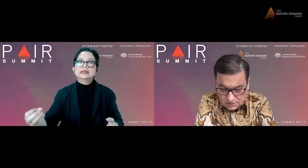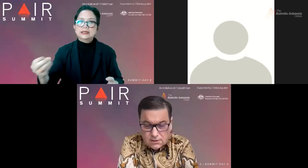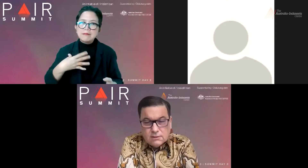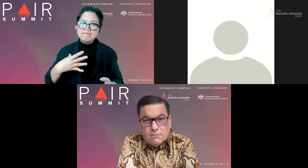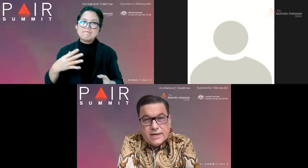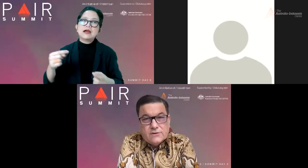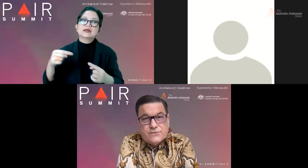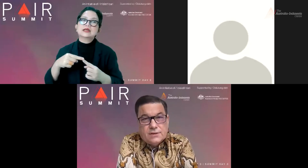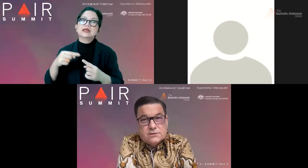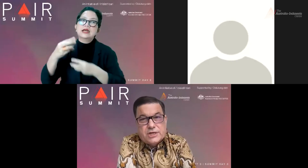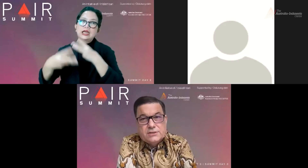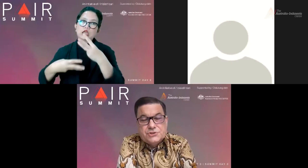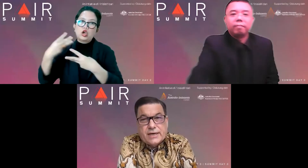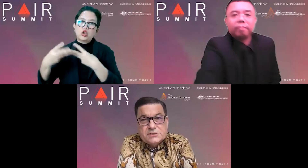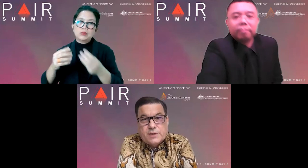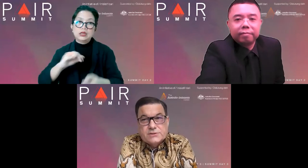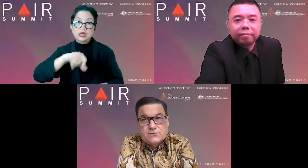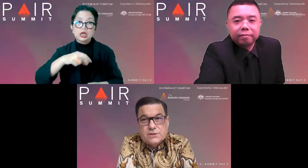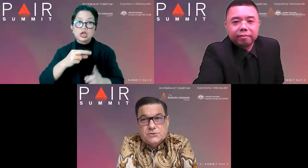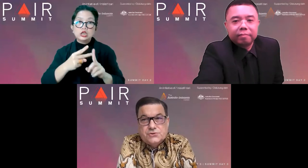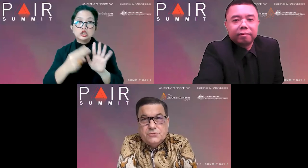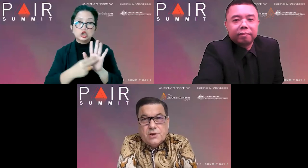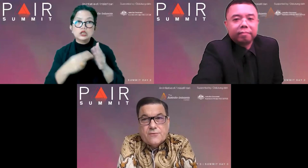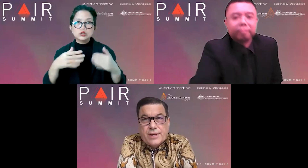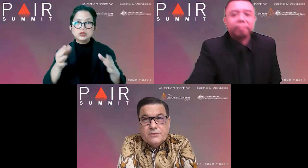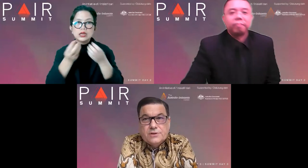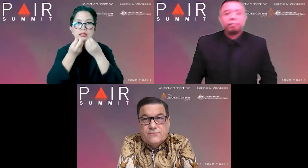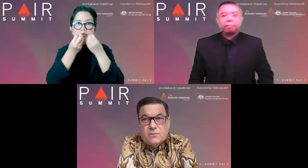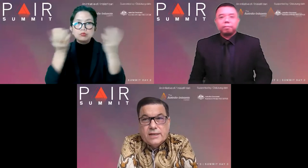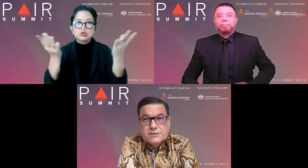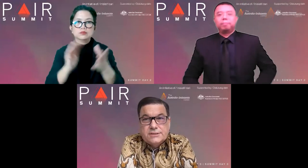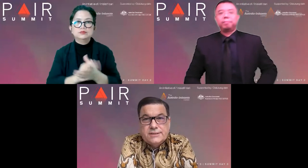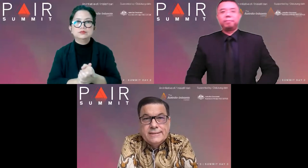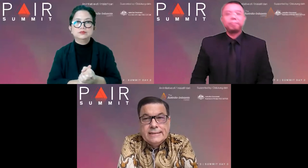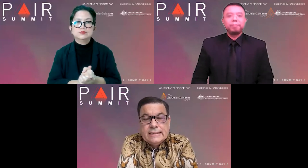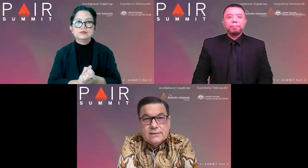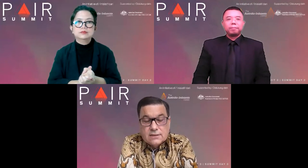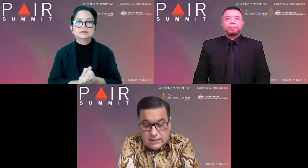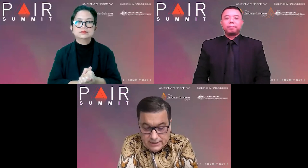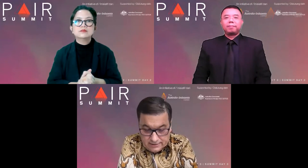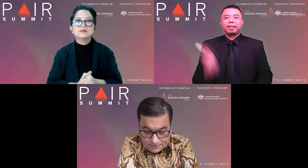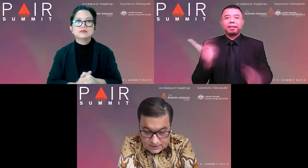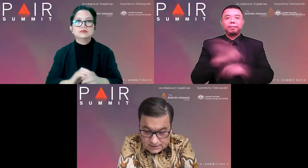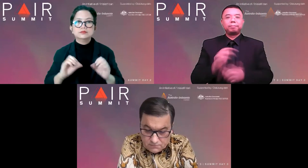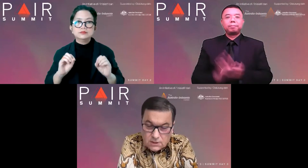mentioned many of the challenging aspects of the issue around informality and the